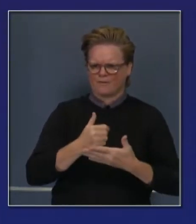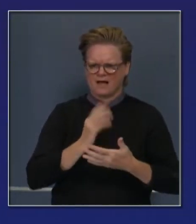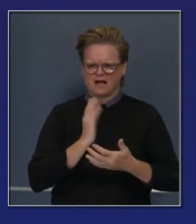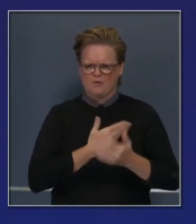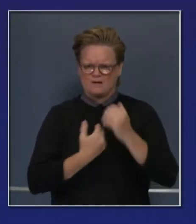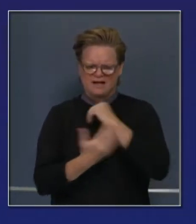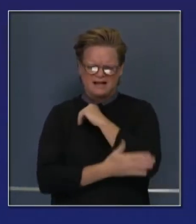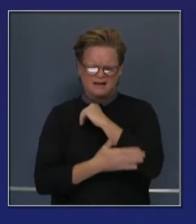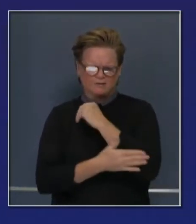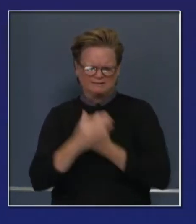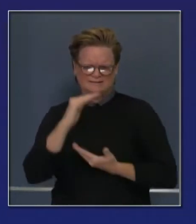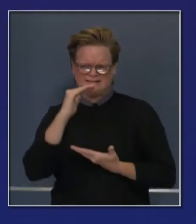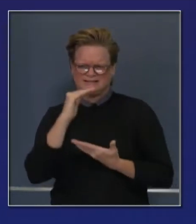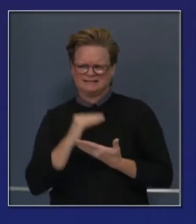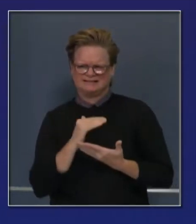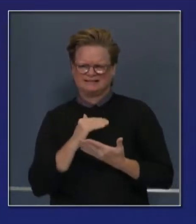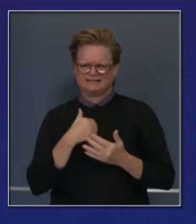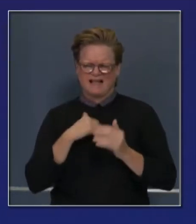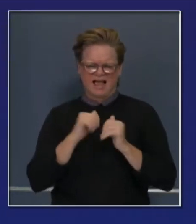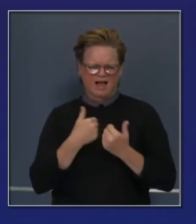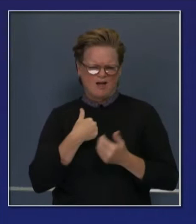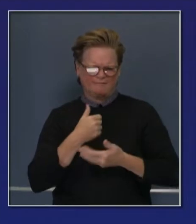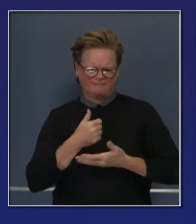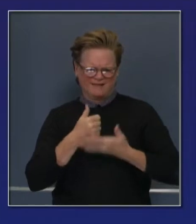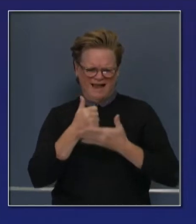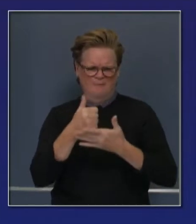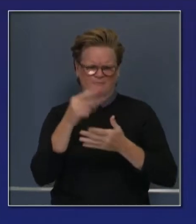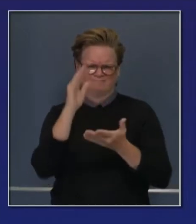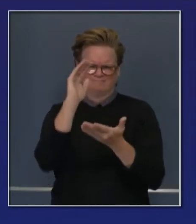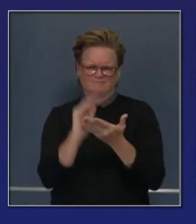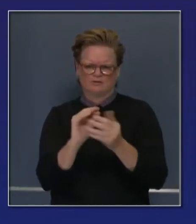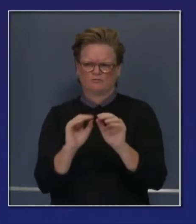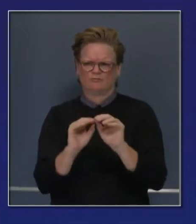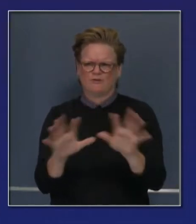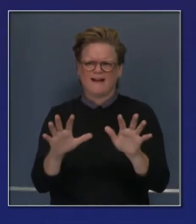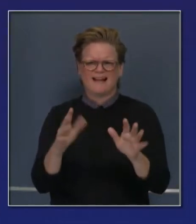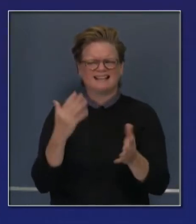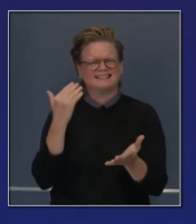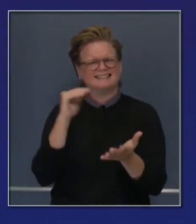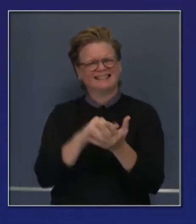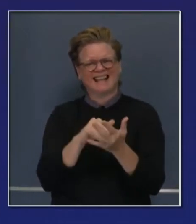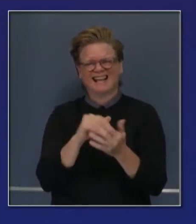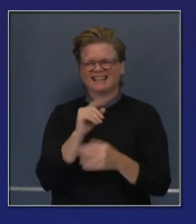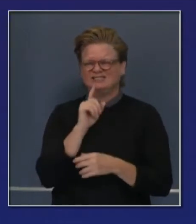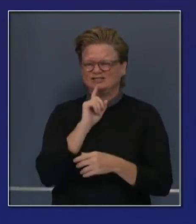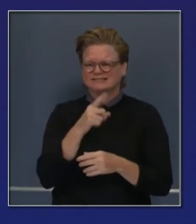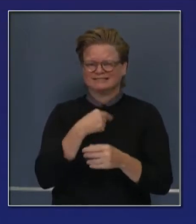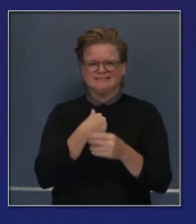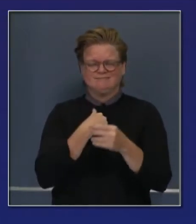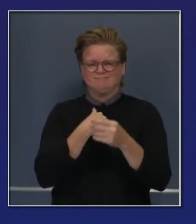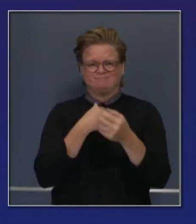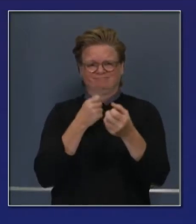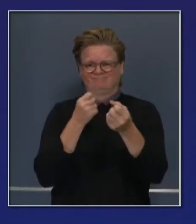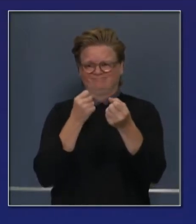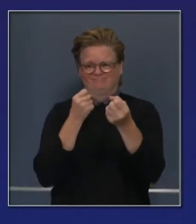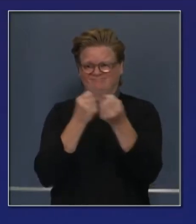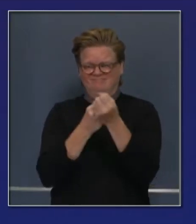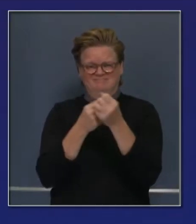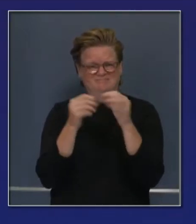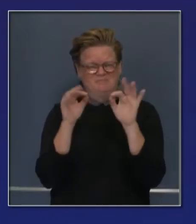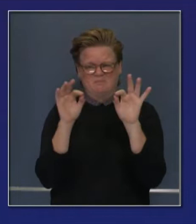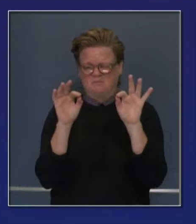making sure that we really hold strongly to these buffers in terms of